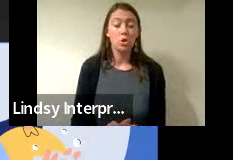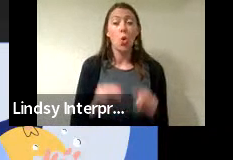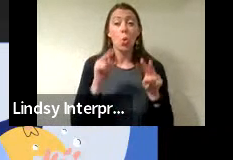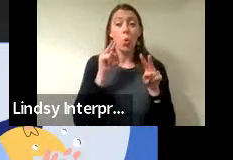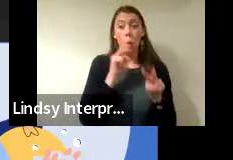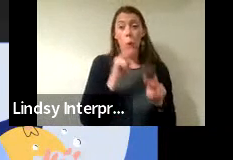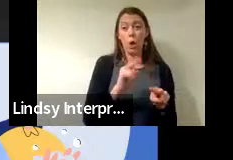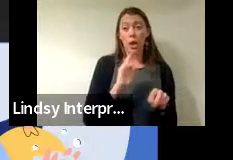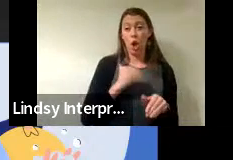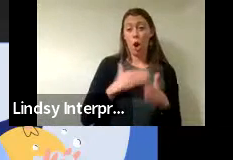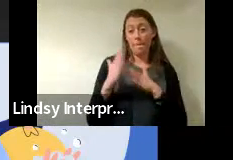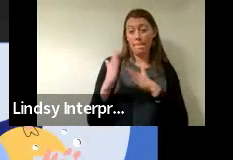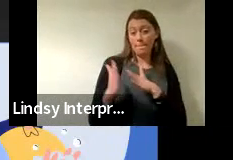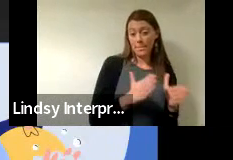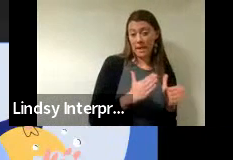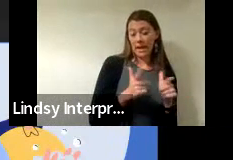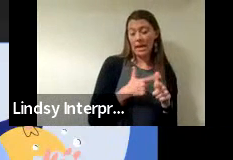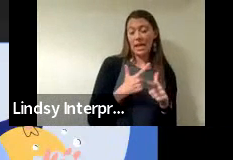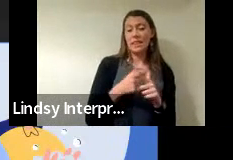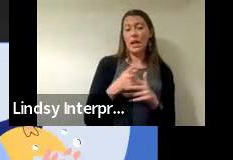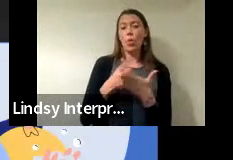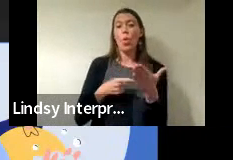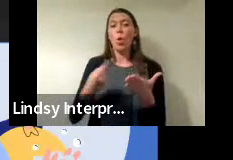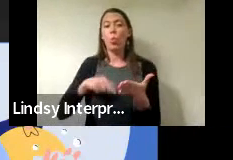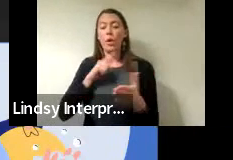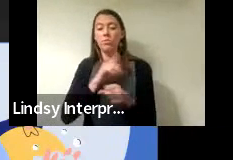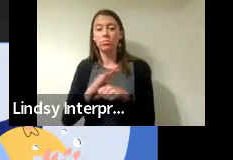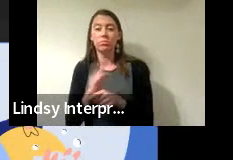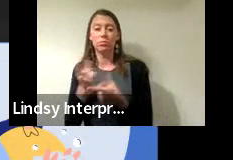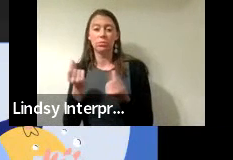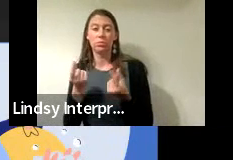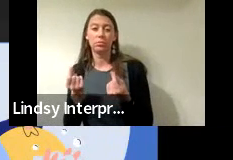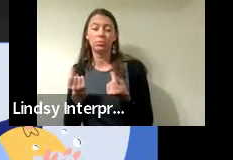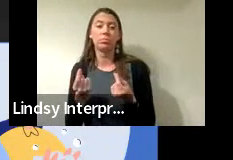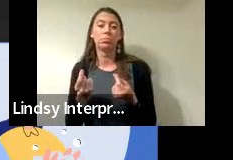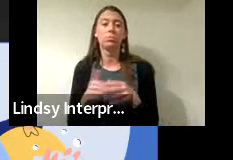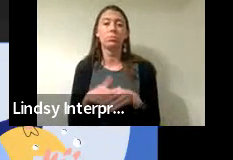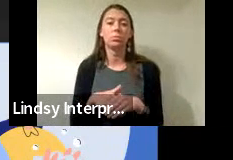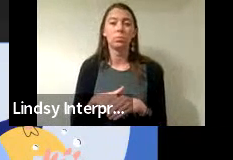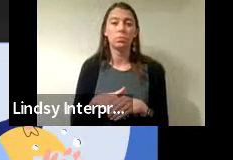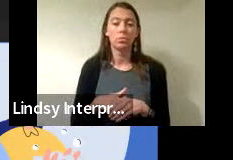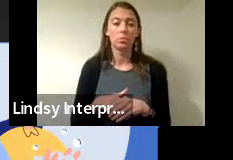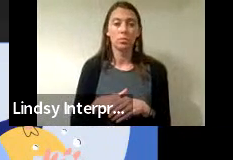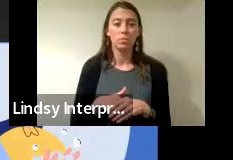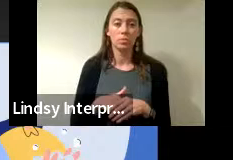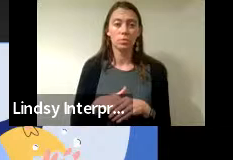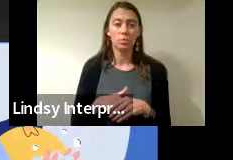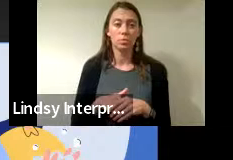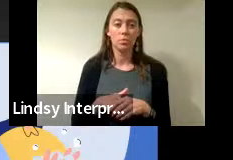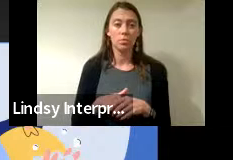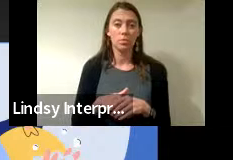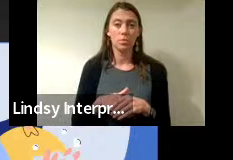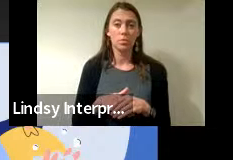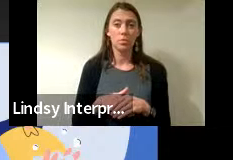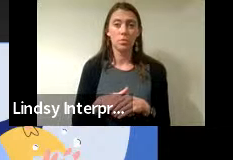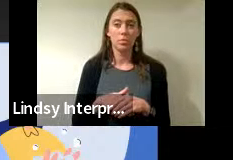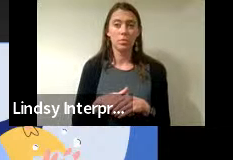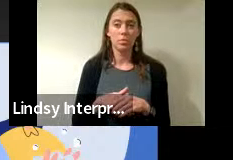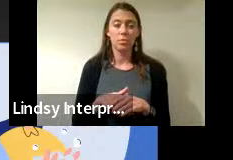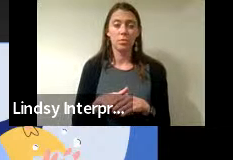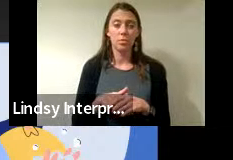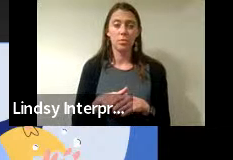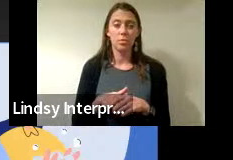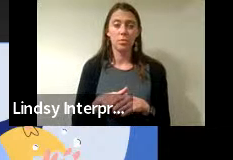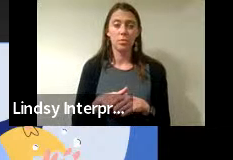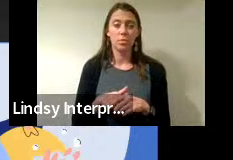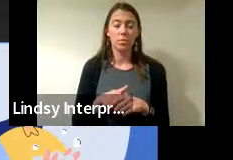so far. So this is in the test and isolate. And I noticed that here, you know, one of our strategies was to ensure equitable